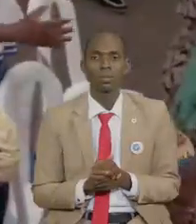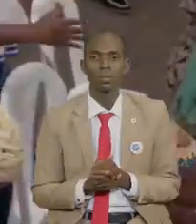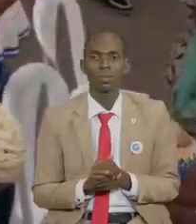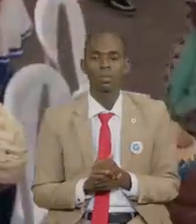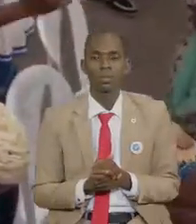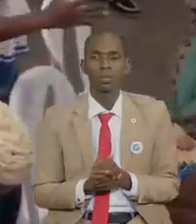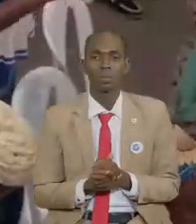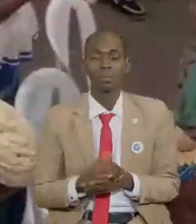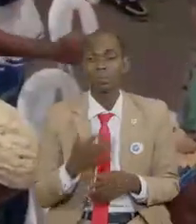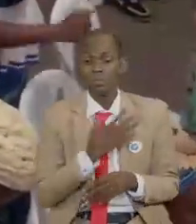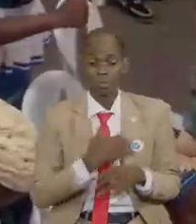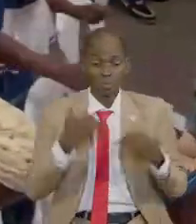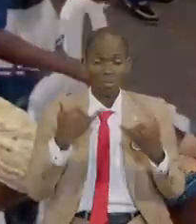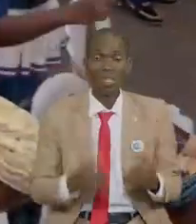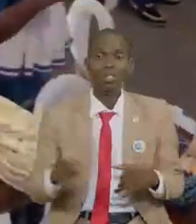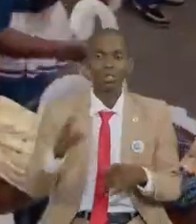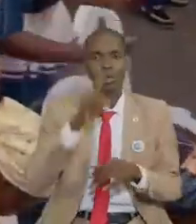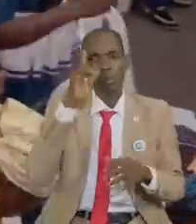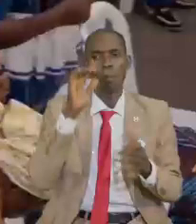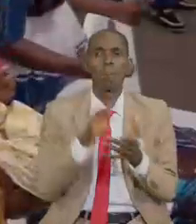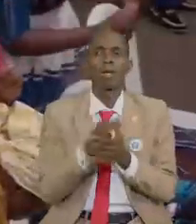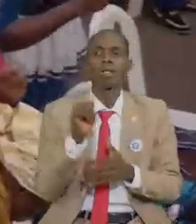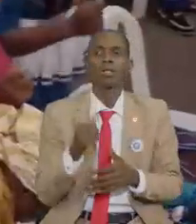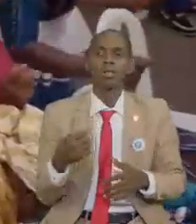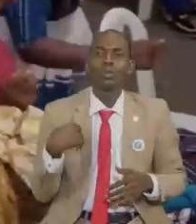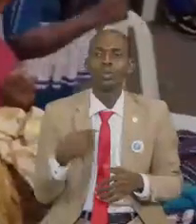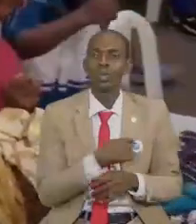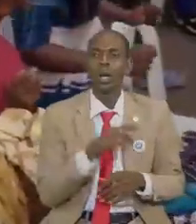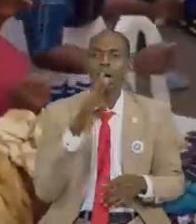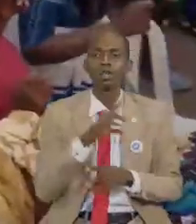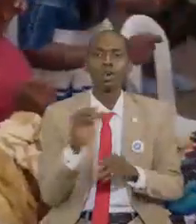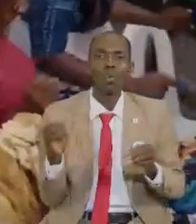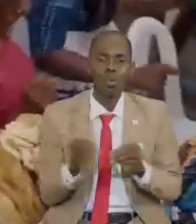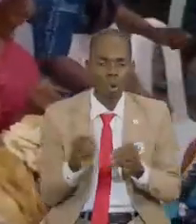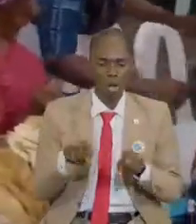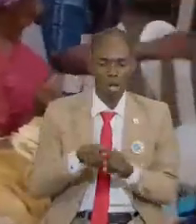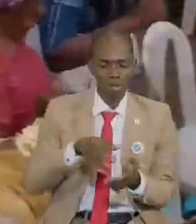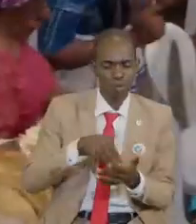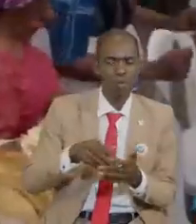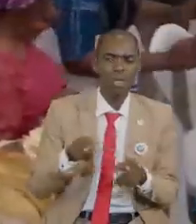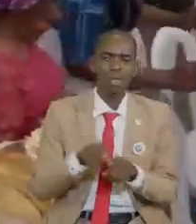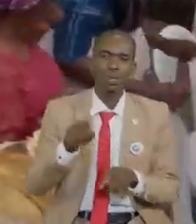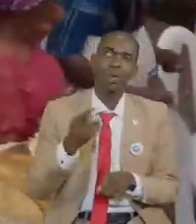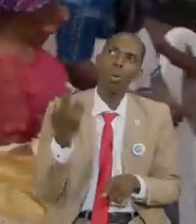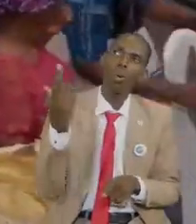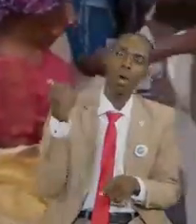And now you believe, you are no more as weak as you were in the past,